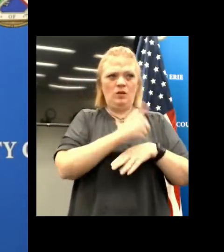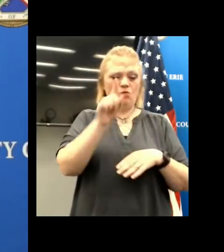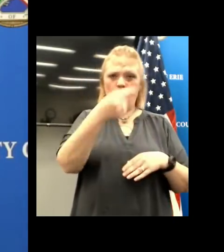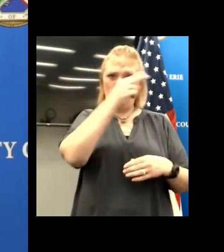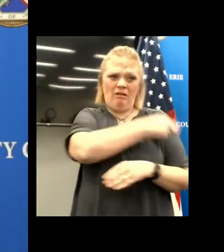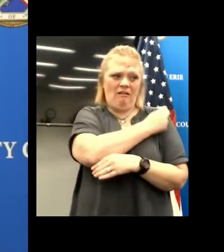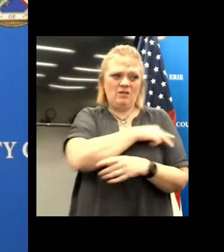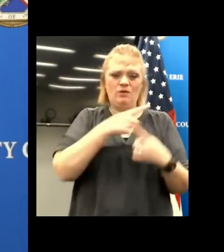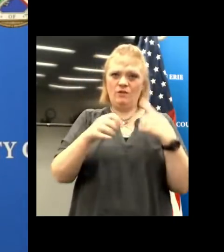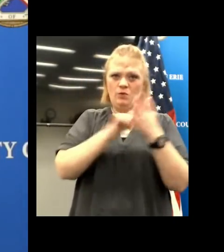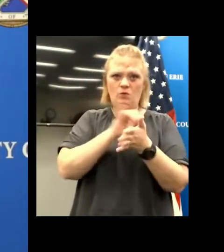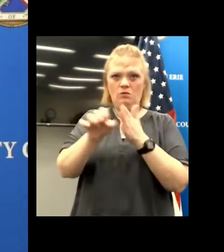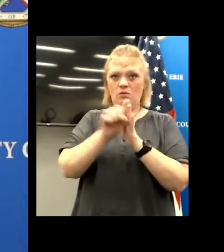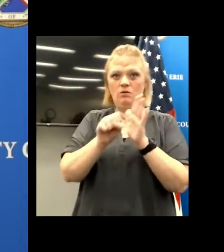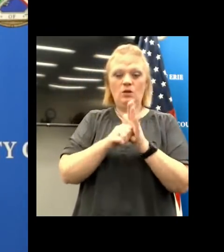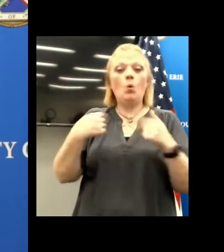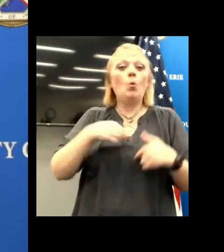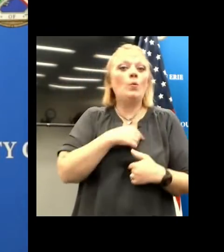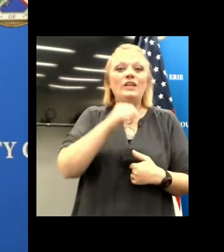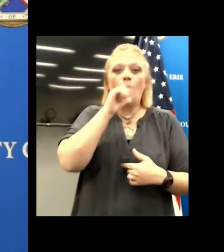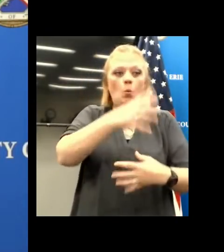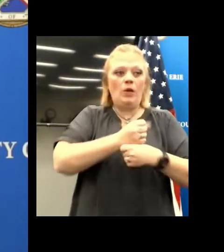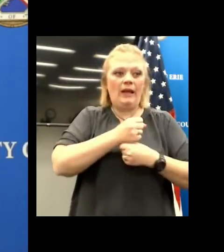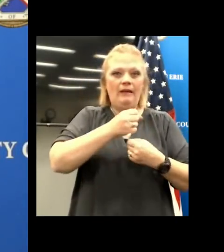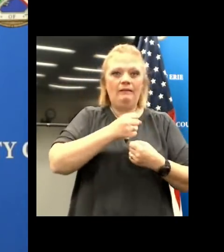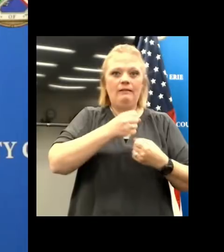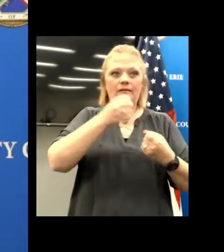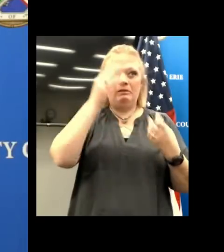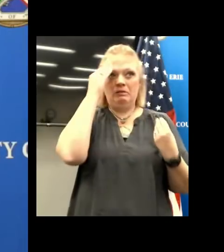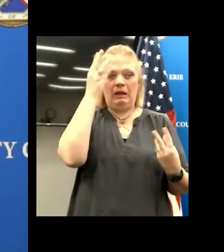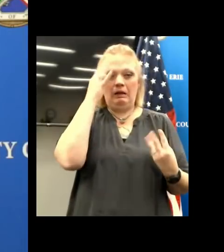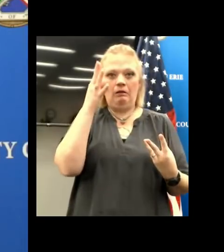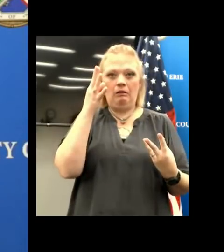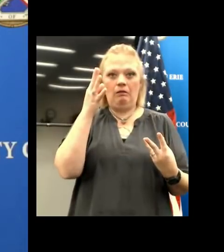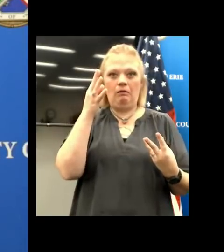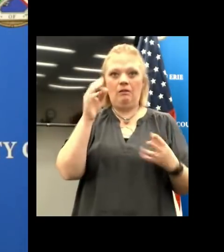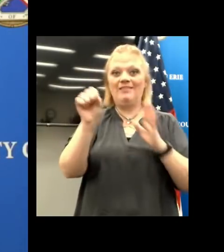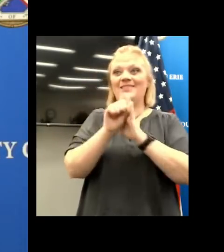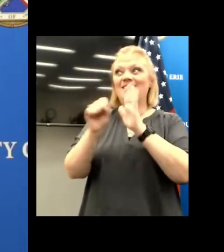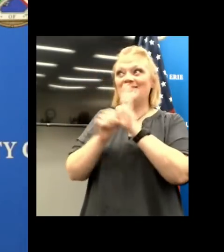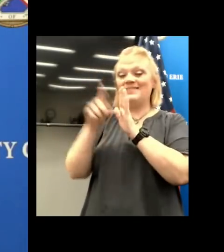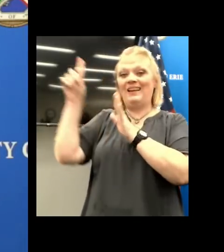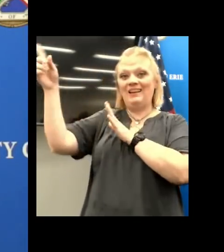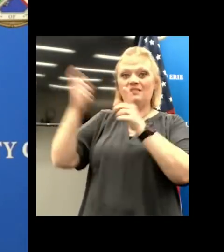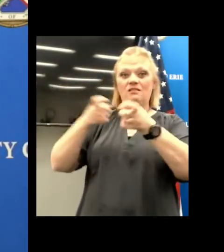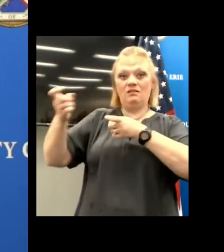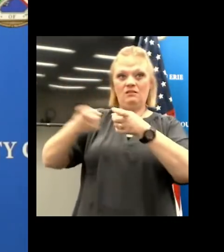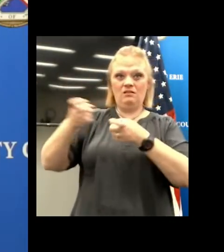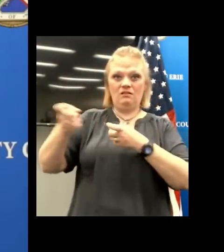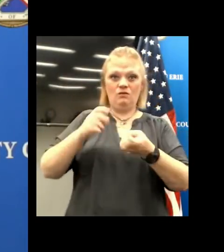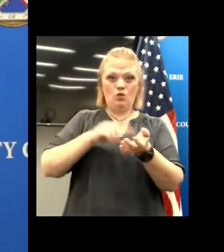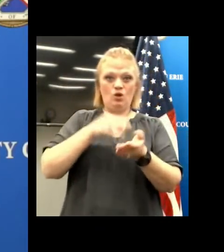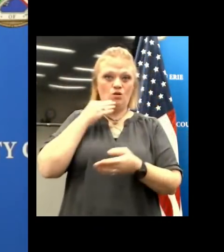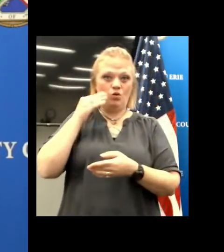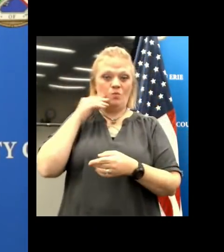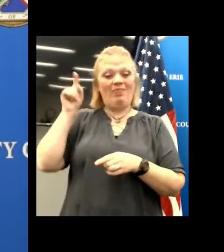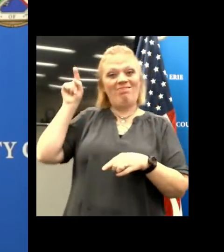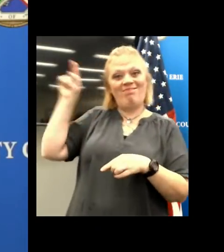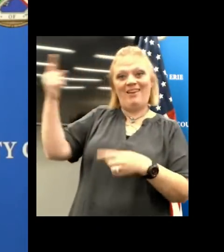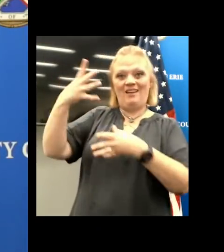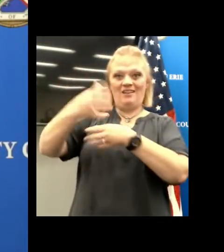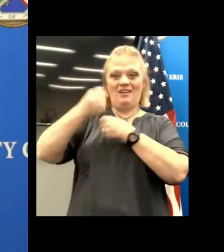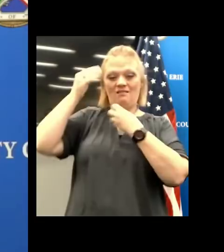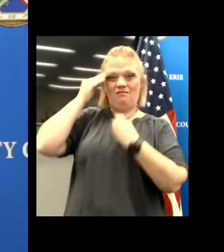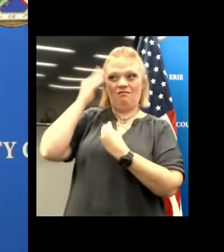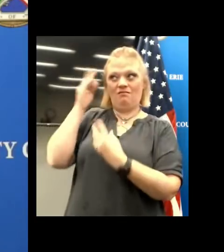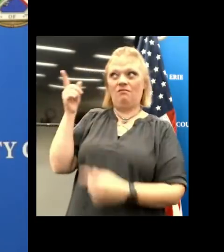from New York State. We don't get the data. They do not provide us the data, the nursing homes. The state regulates. The state controls it. They get the data, and